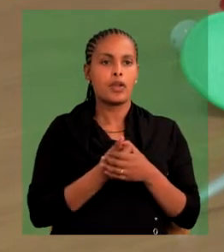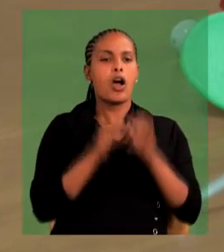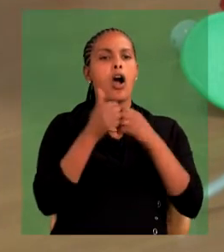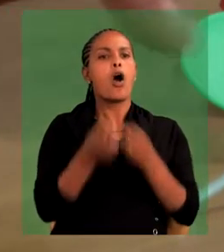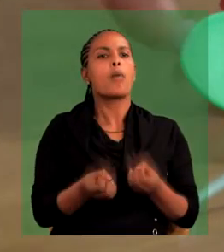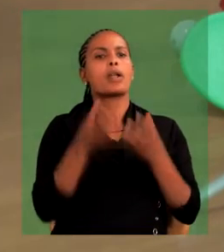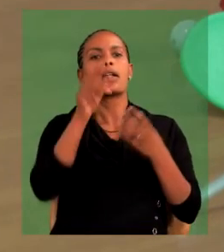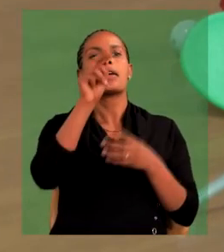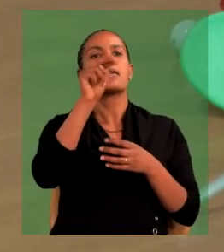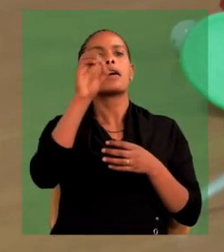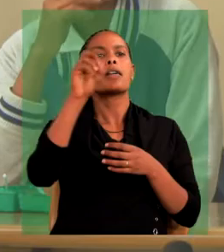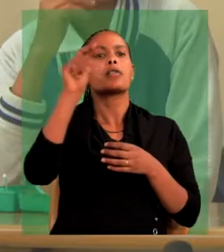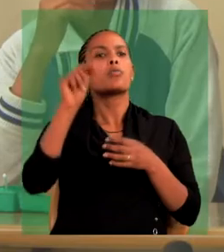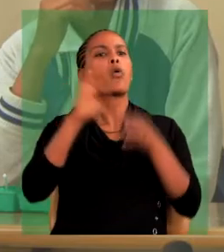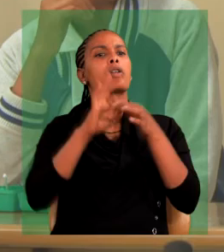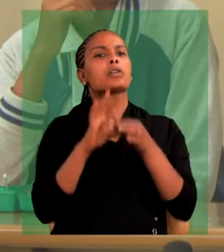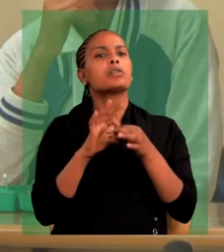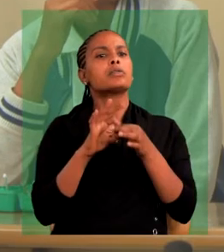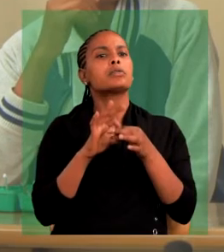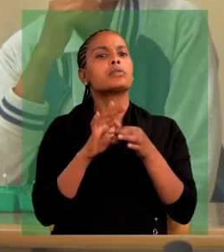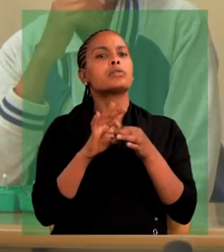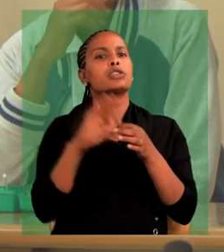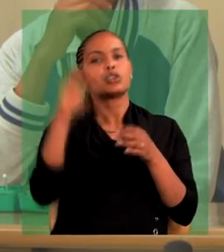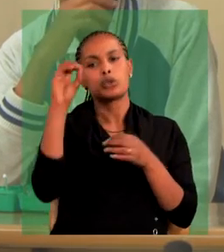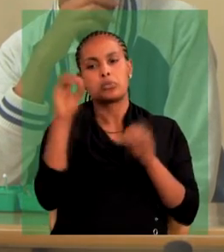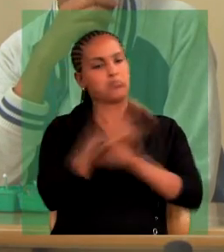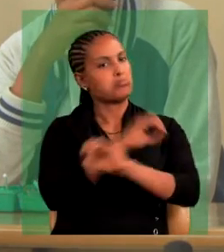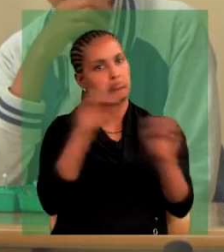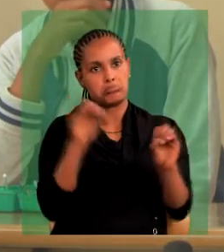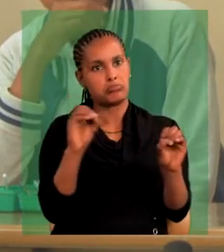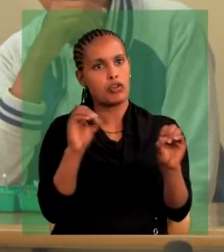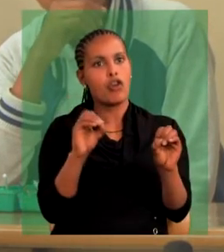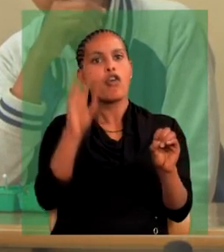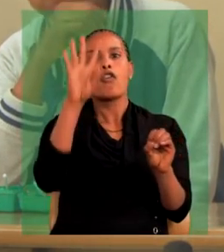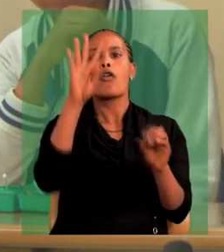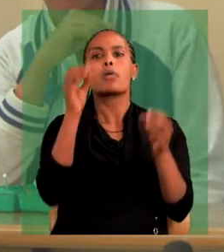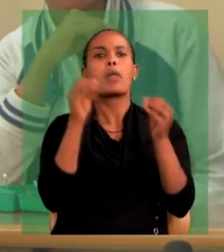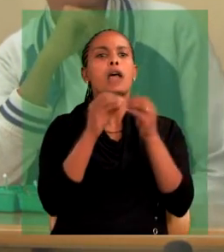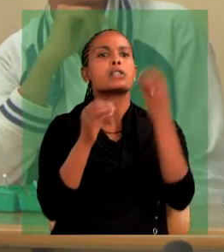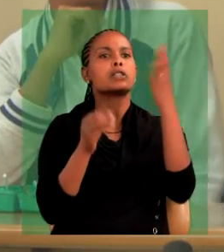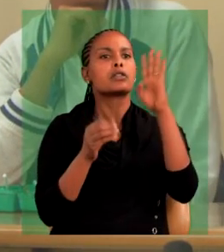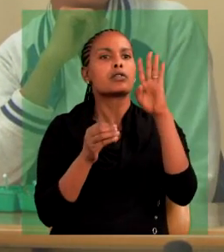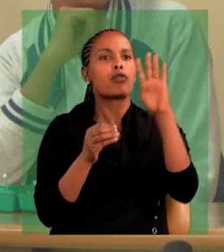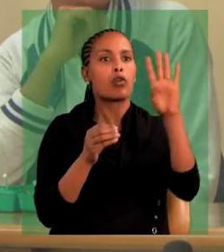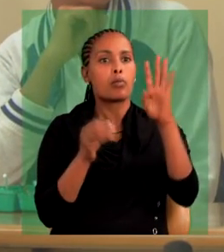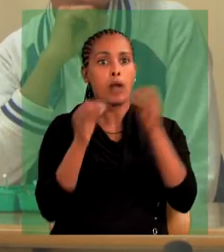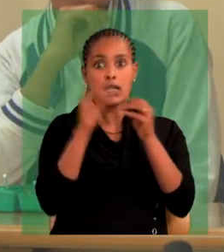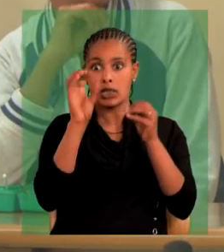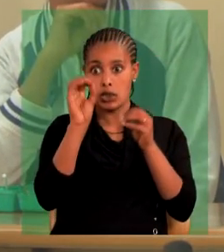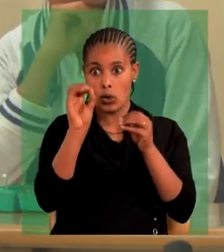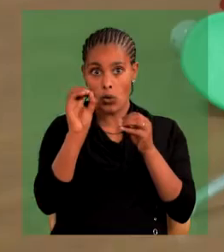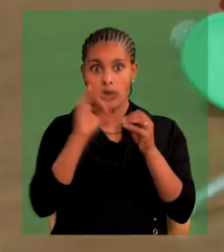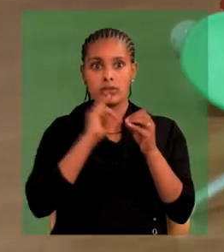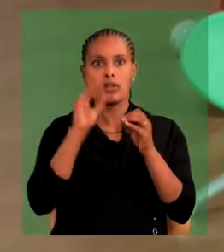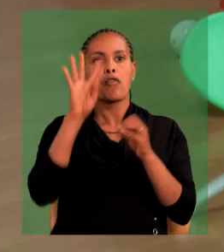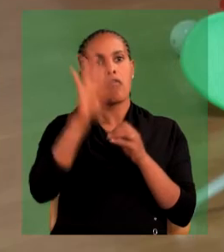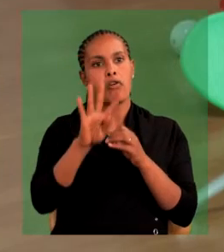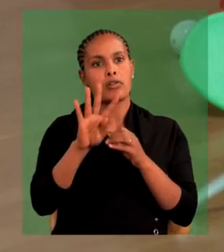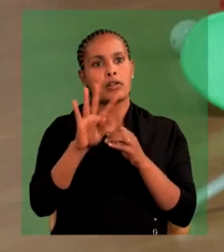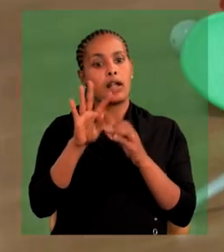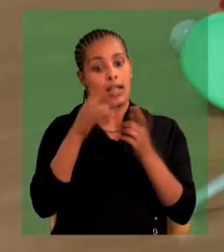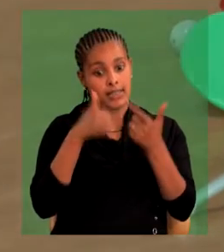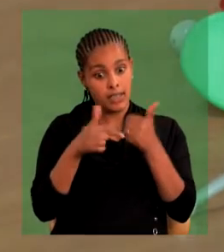How many non-bonding pairs? None. Zero. 4 plus 0 is? 4. Next